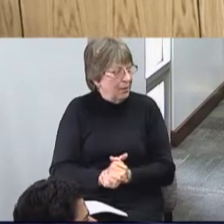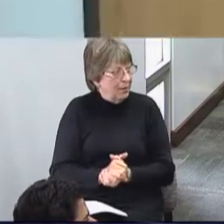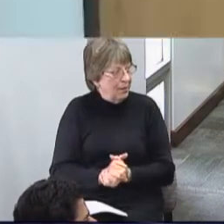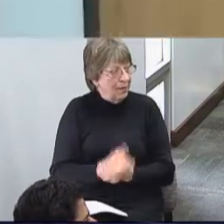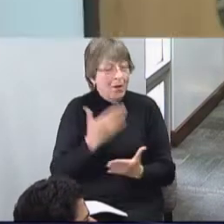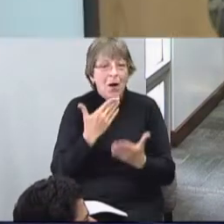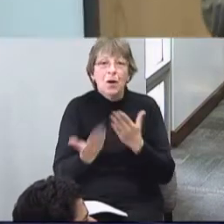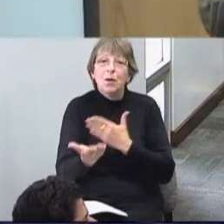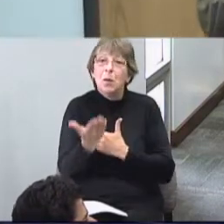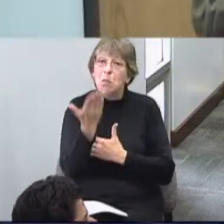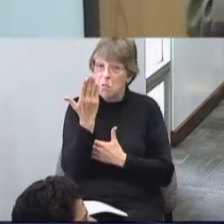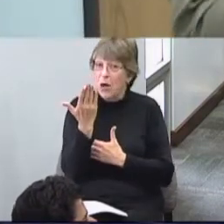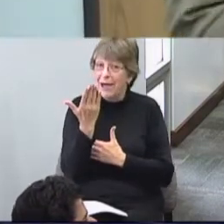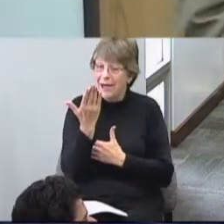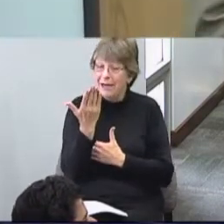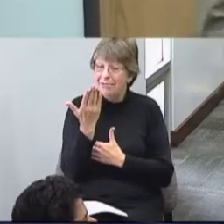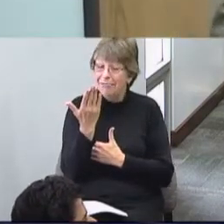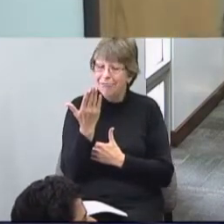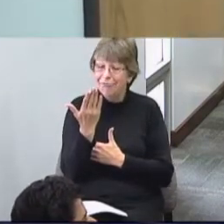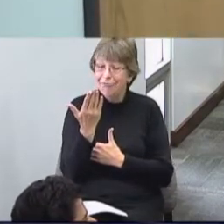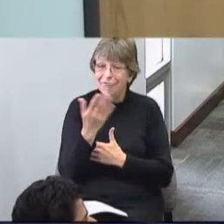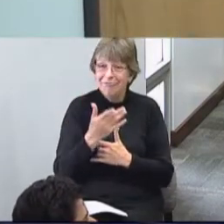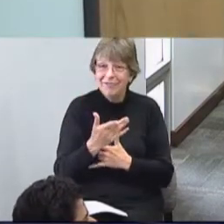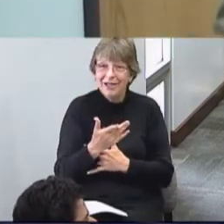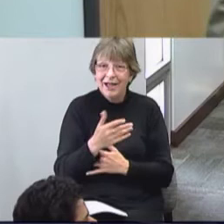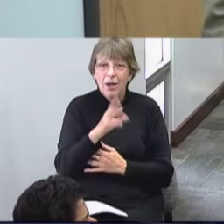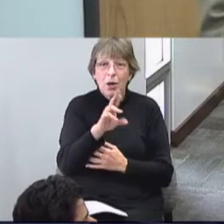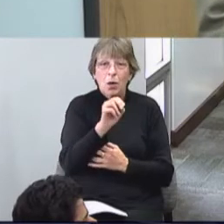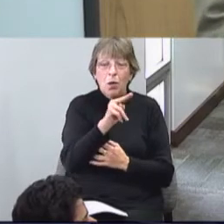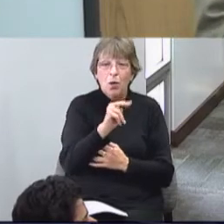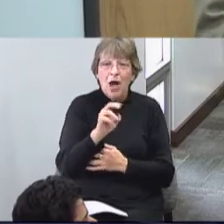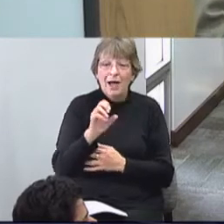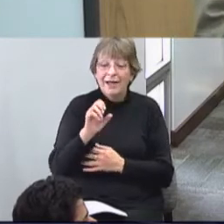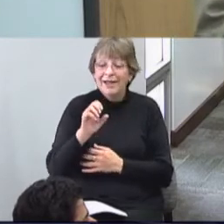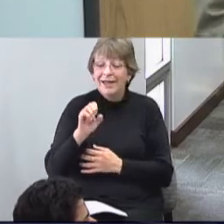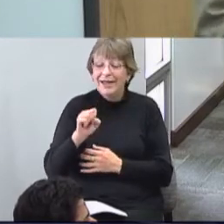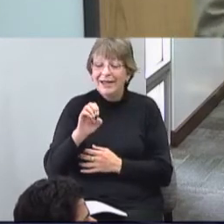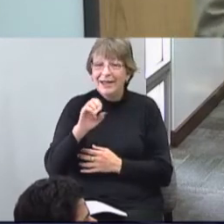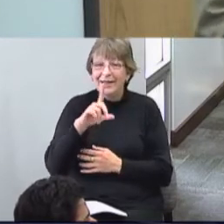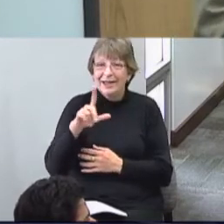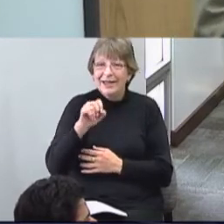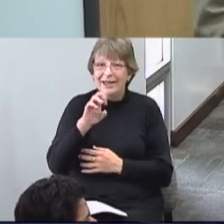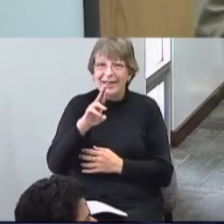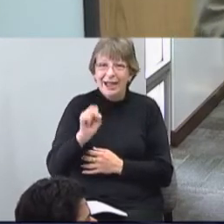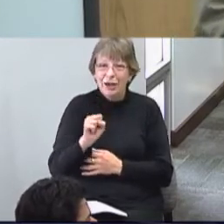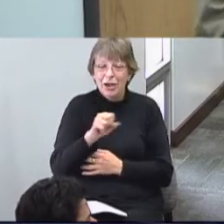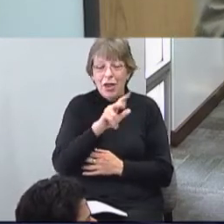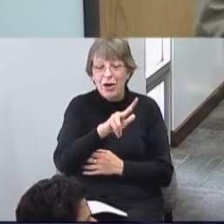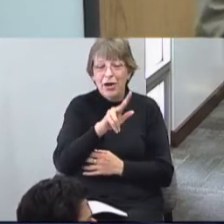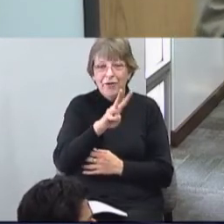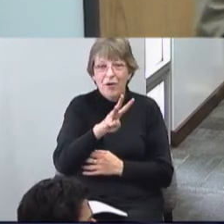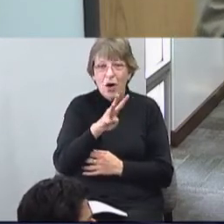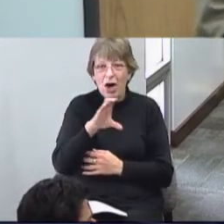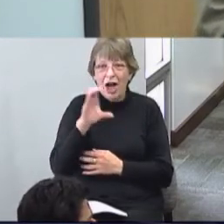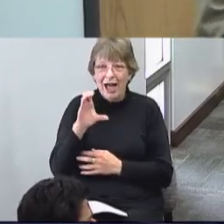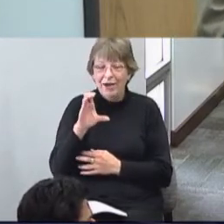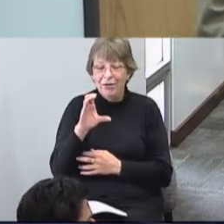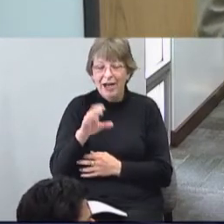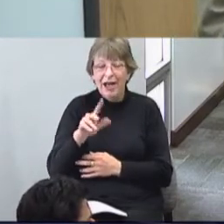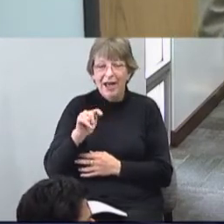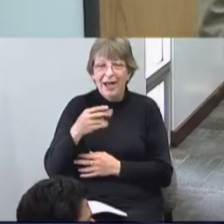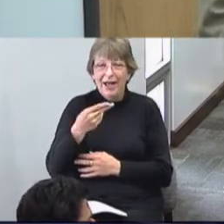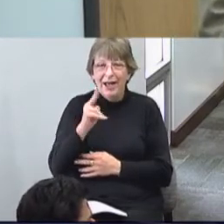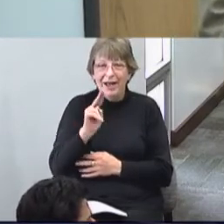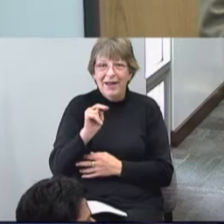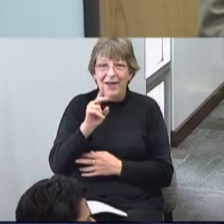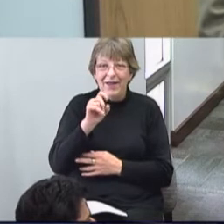Good morning, Council and Mayor. I'm Ron Sellers, 3400 Thunderbird. I'd like to make a short report to the Council